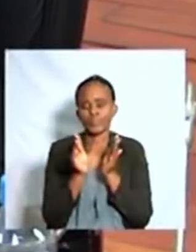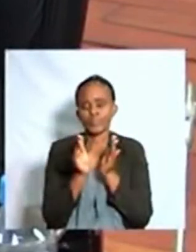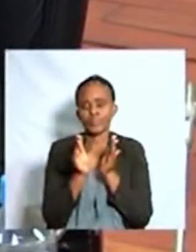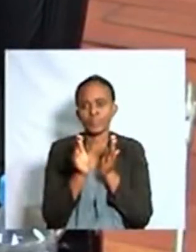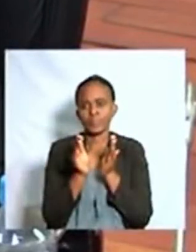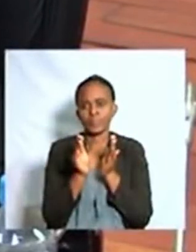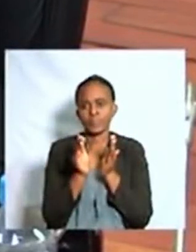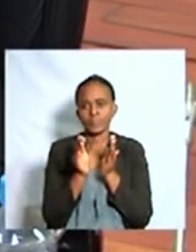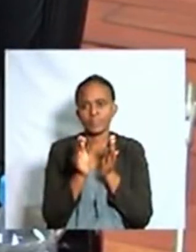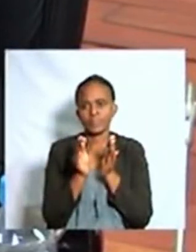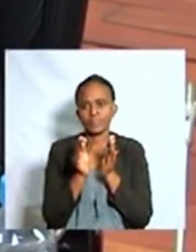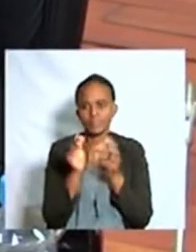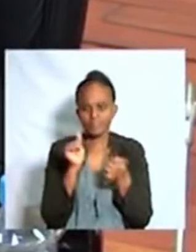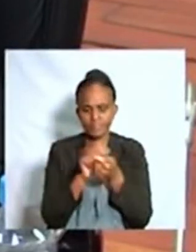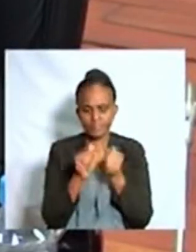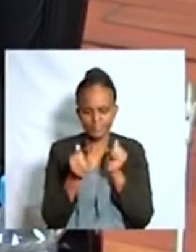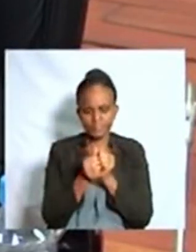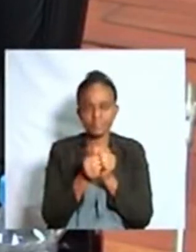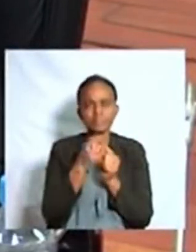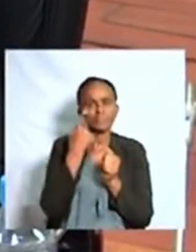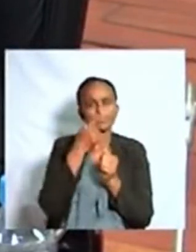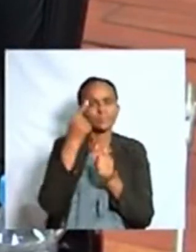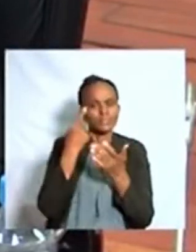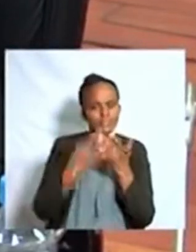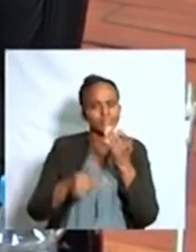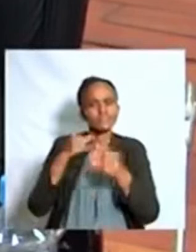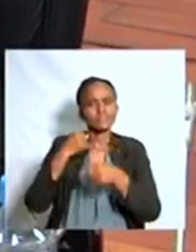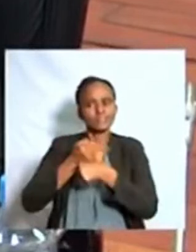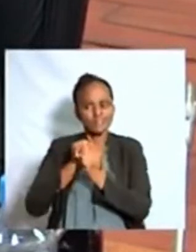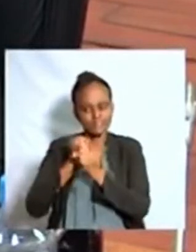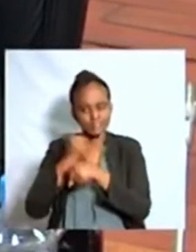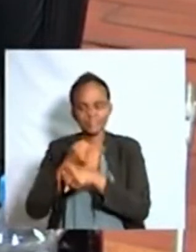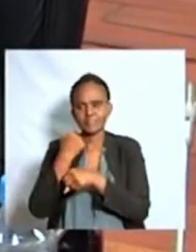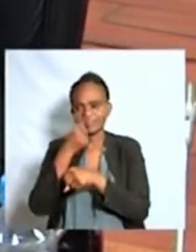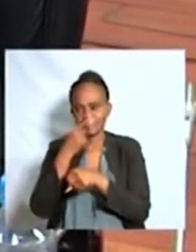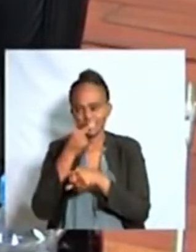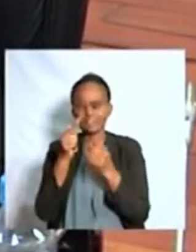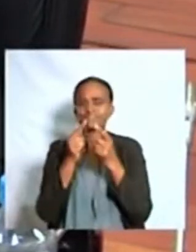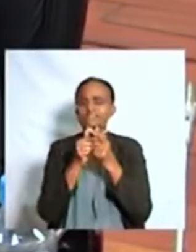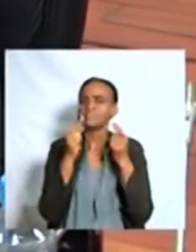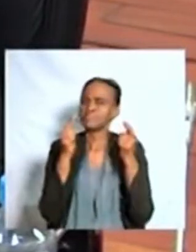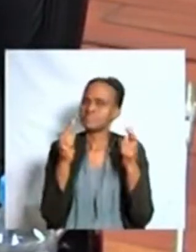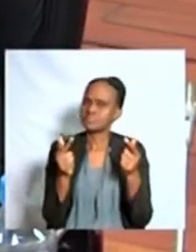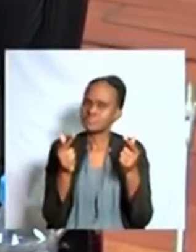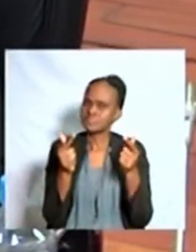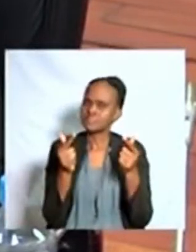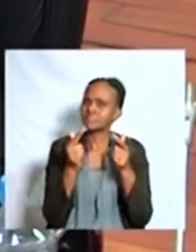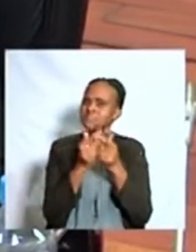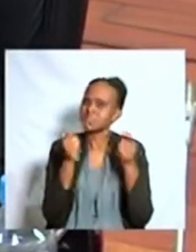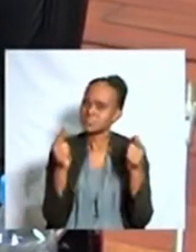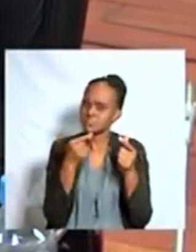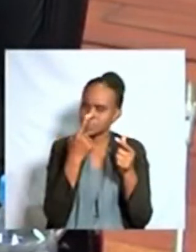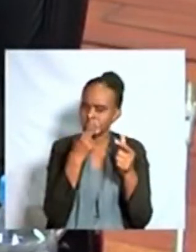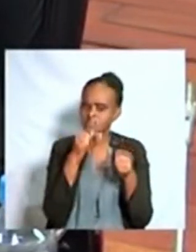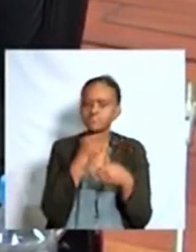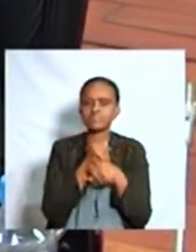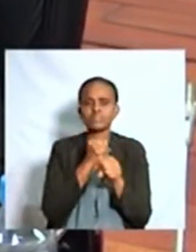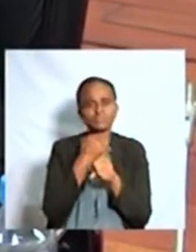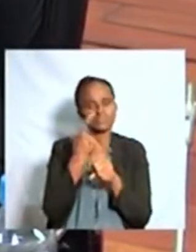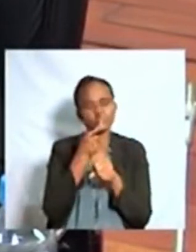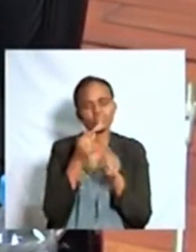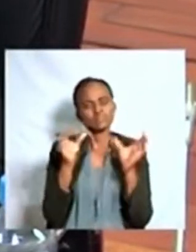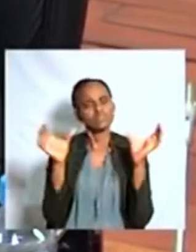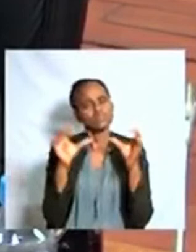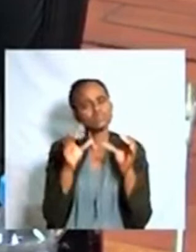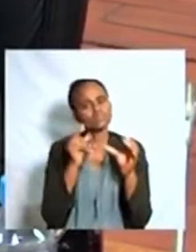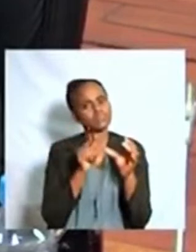base, who is supposed to create a broader revenue base? Is it the